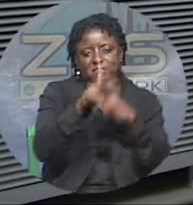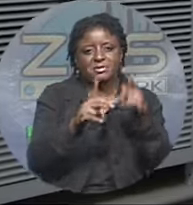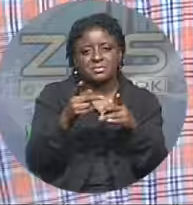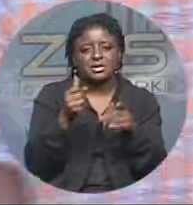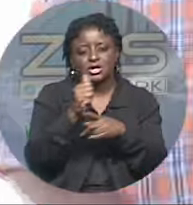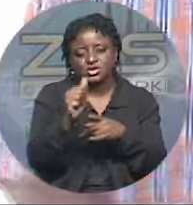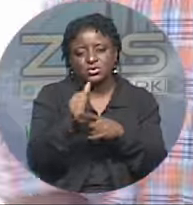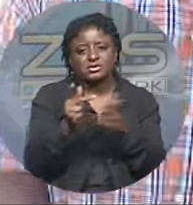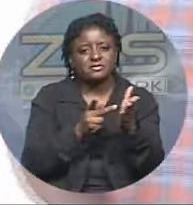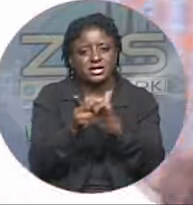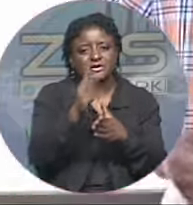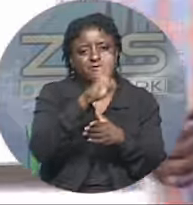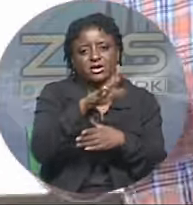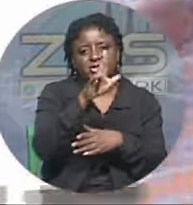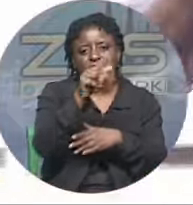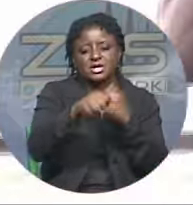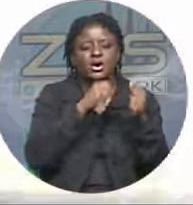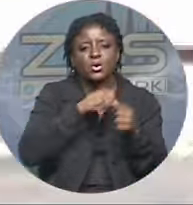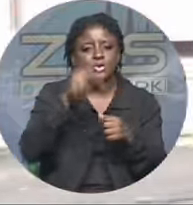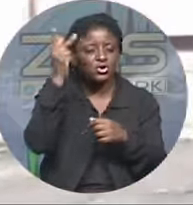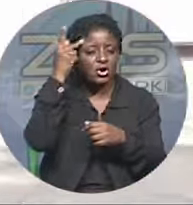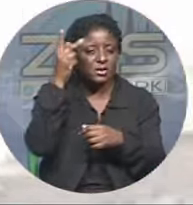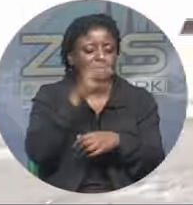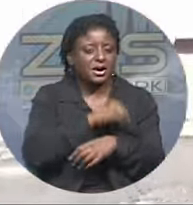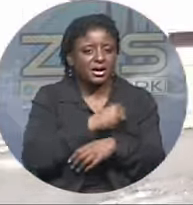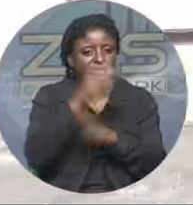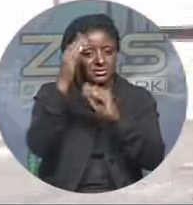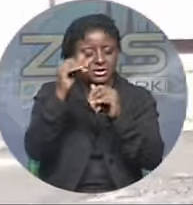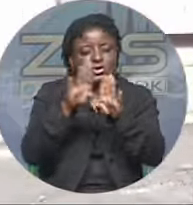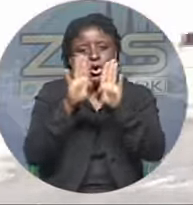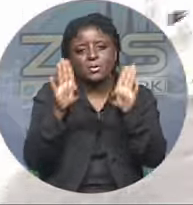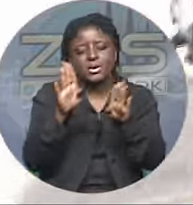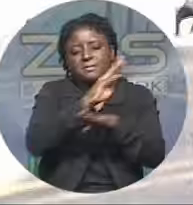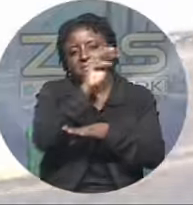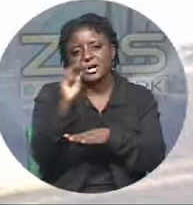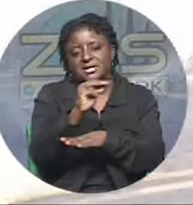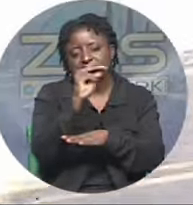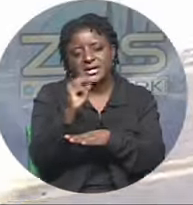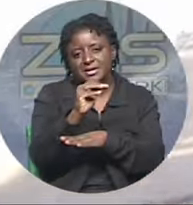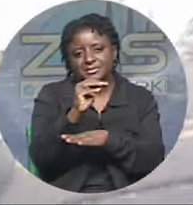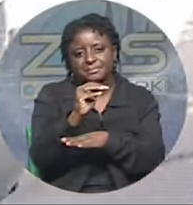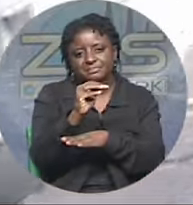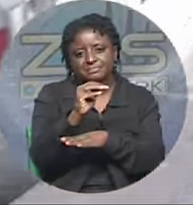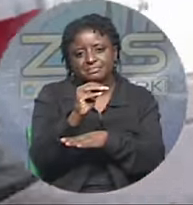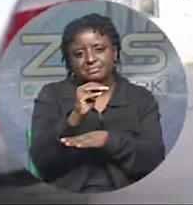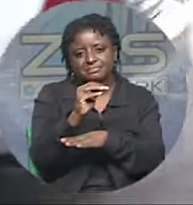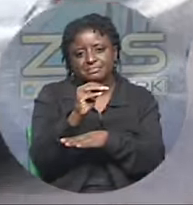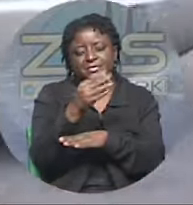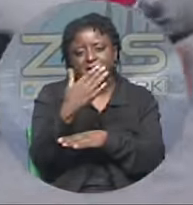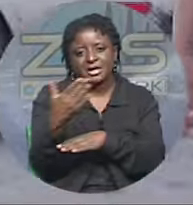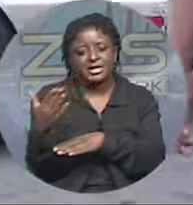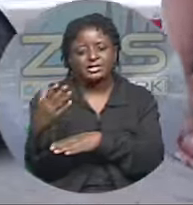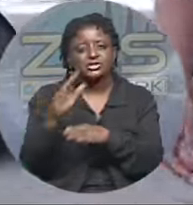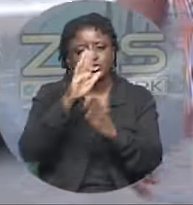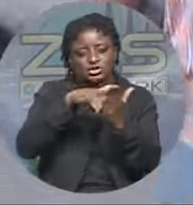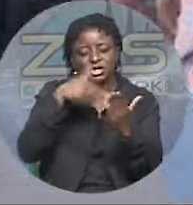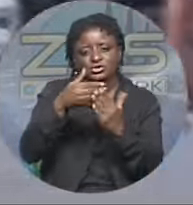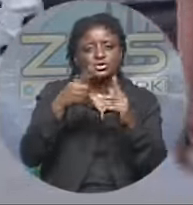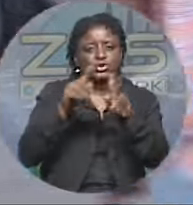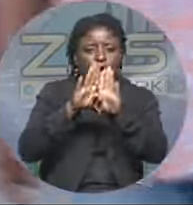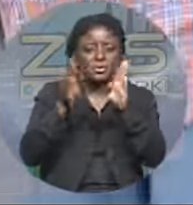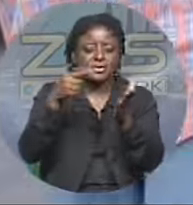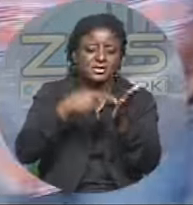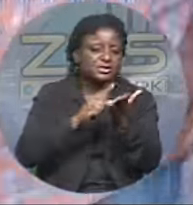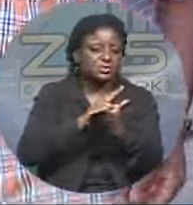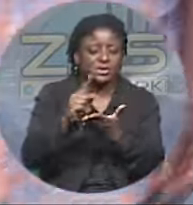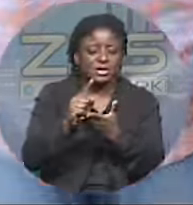43-year-old Kurt McCartney expected to open this coming Monday before Senior Justice Stephen Isaacs. The case was scheduled to open this